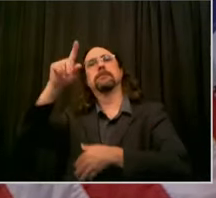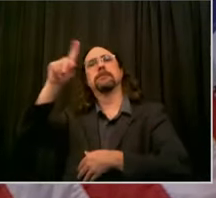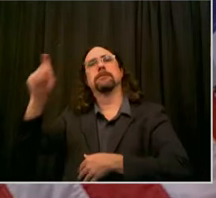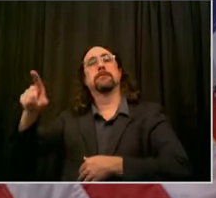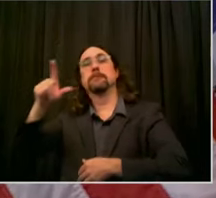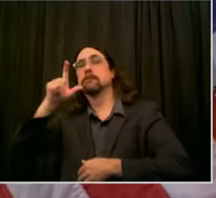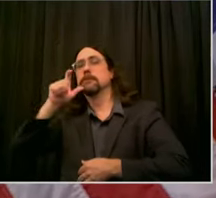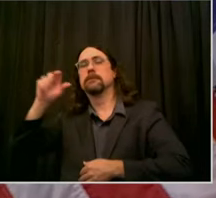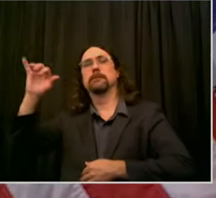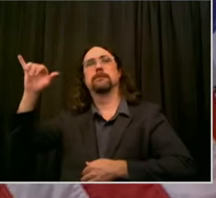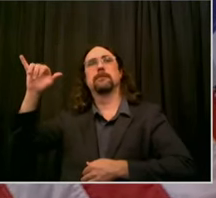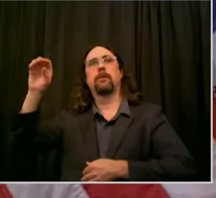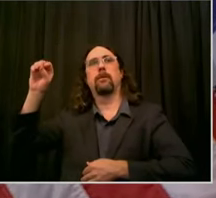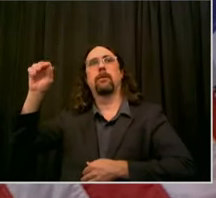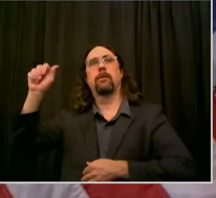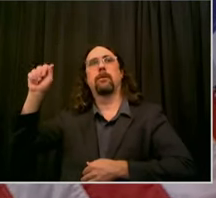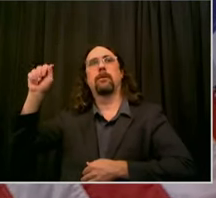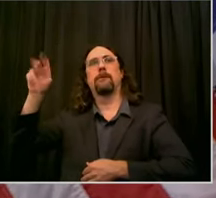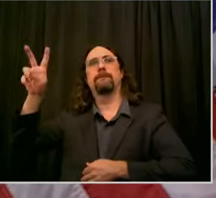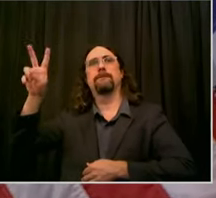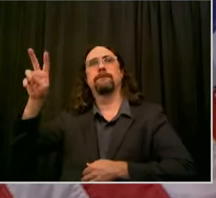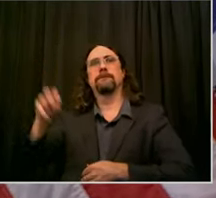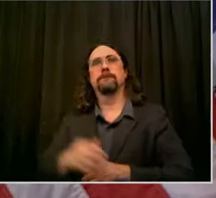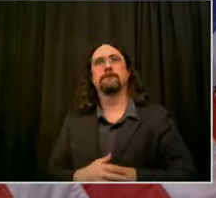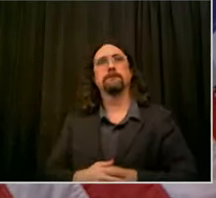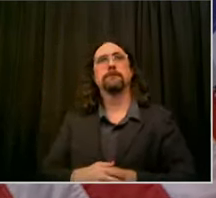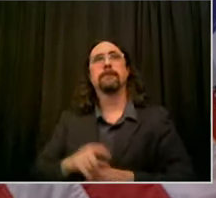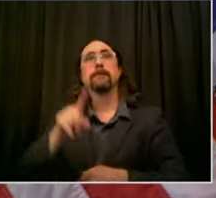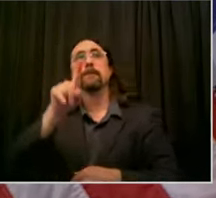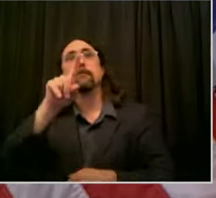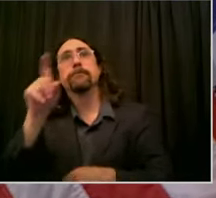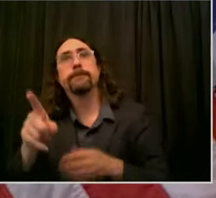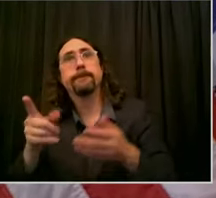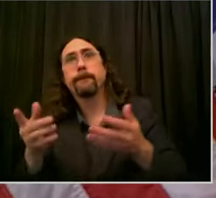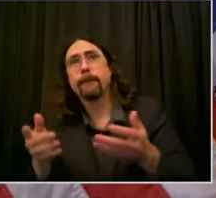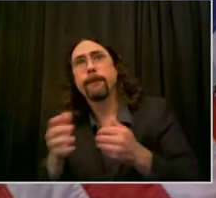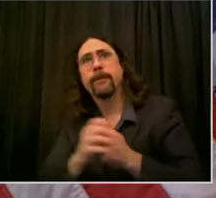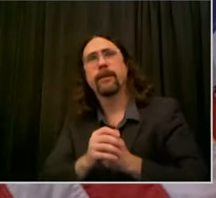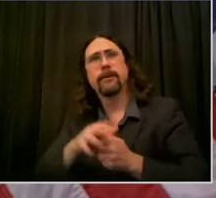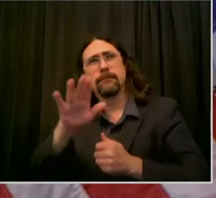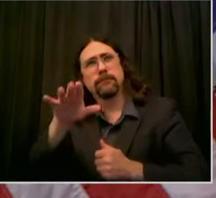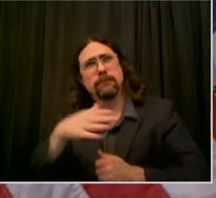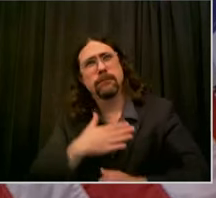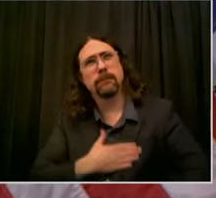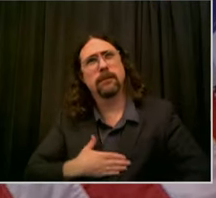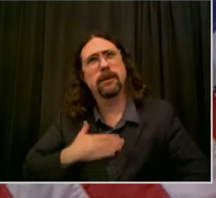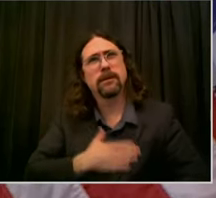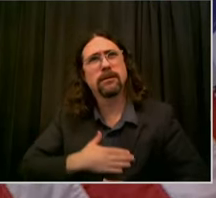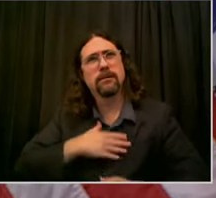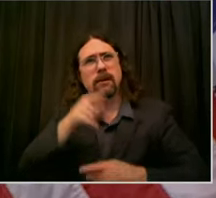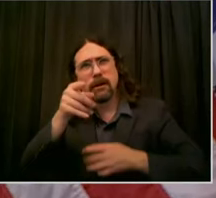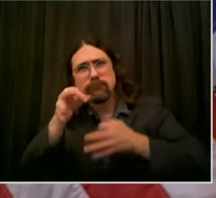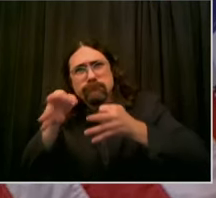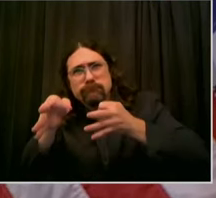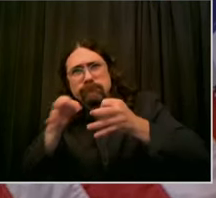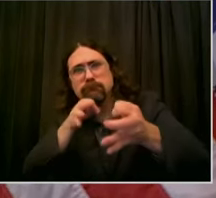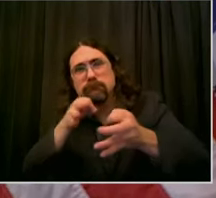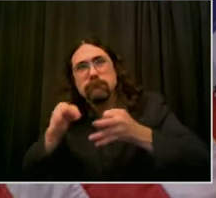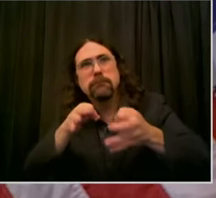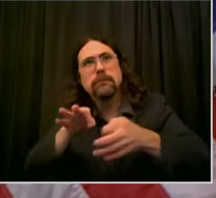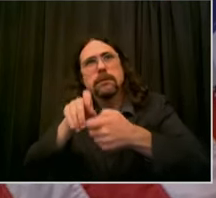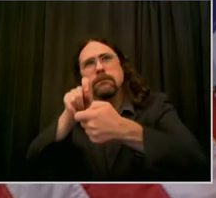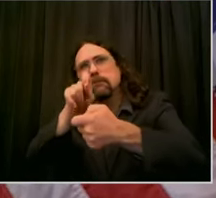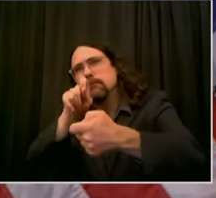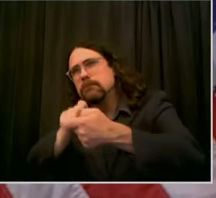be specific about the steps that you're going to take to improve internal discipline at the NYPD. You said you're going to